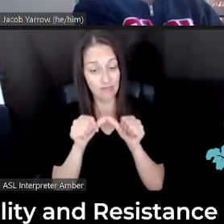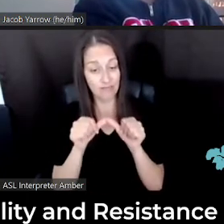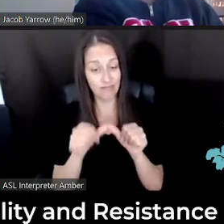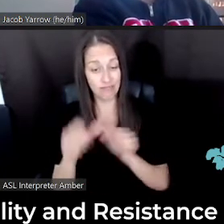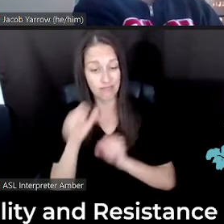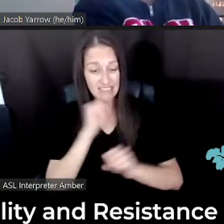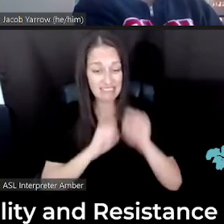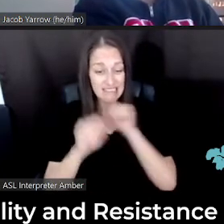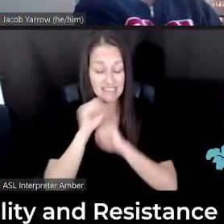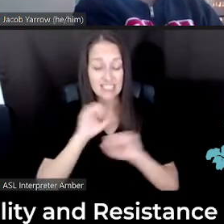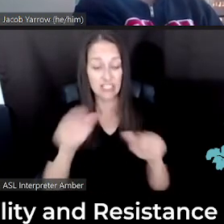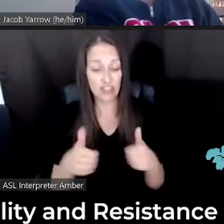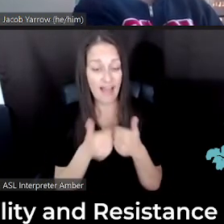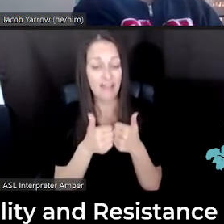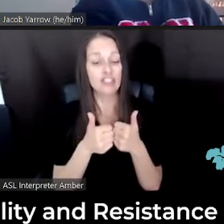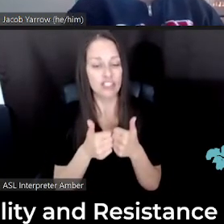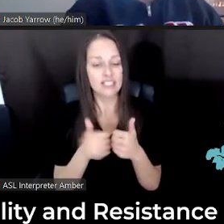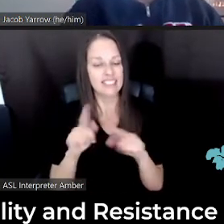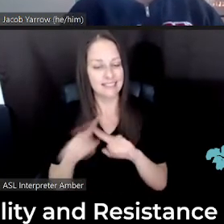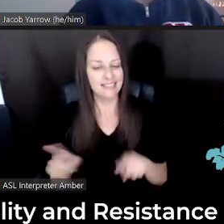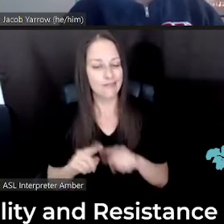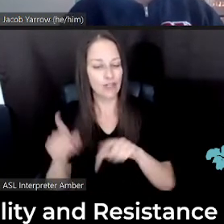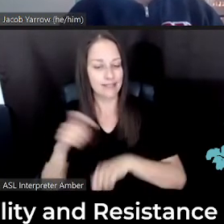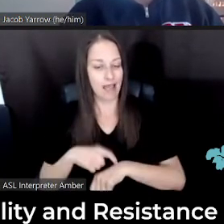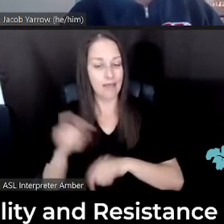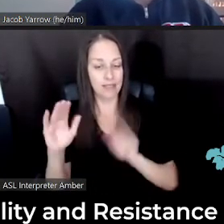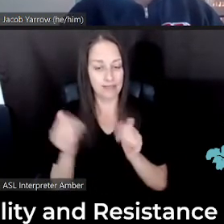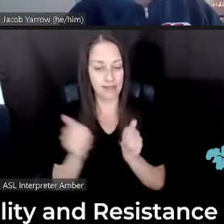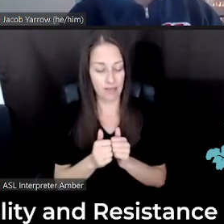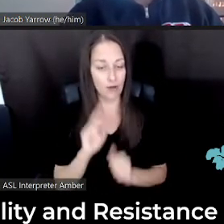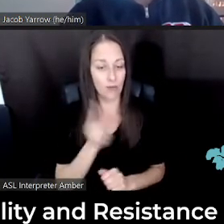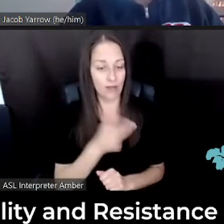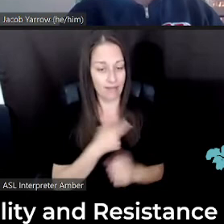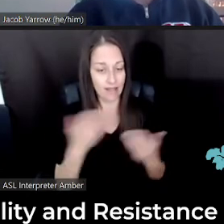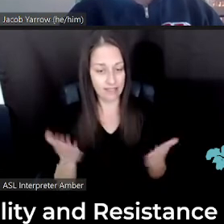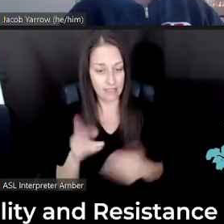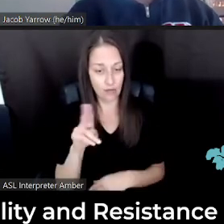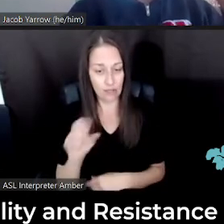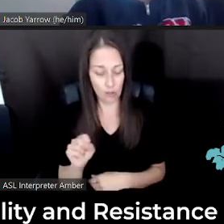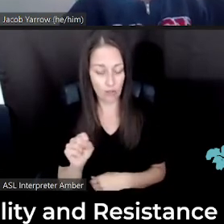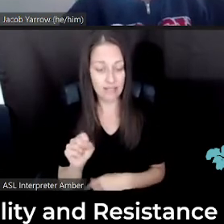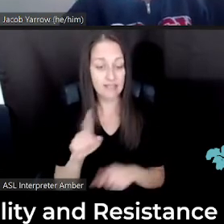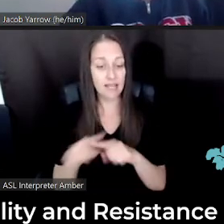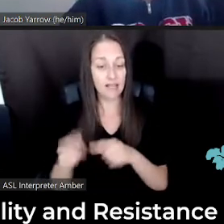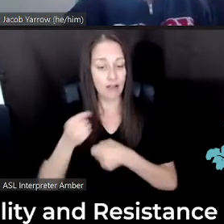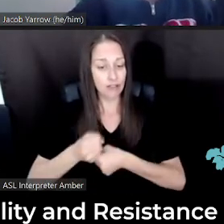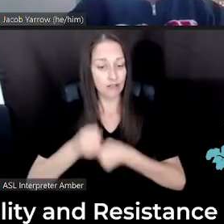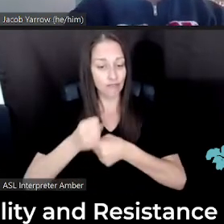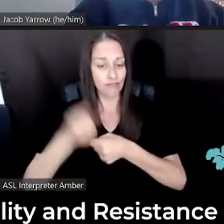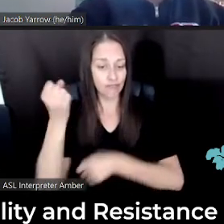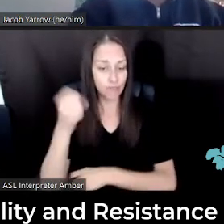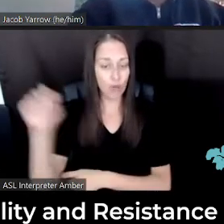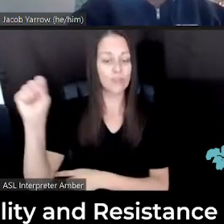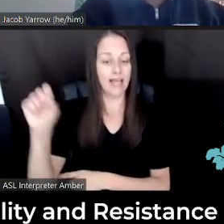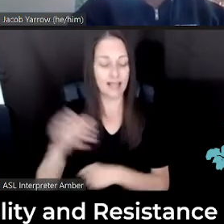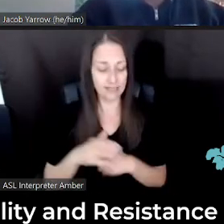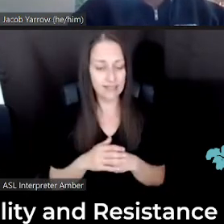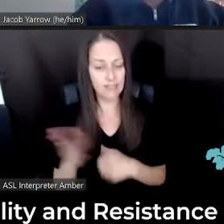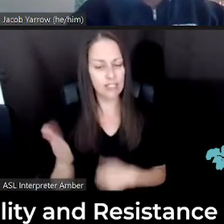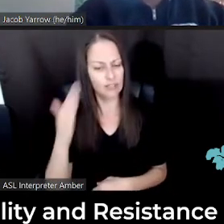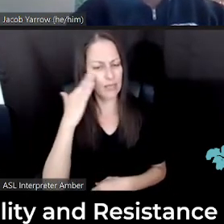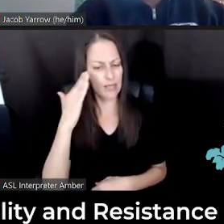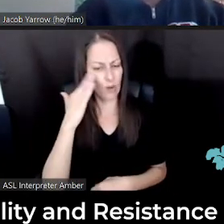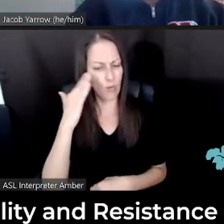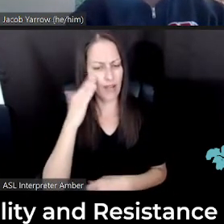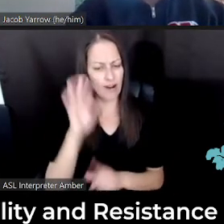challenges that are in different timings than us in different ways and additional protest movements and just being aware of the context in other